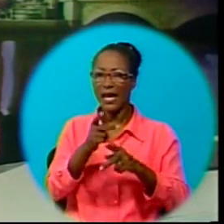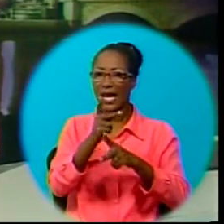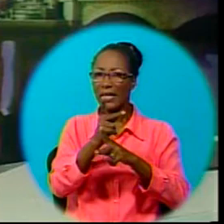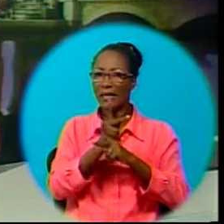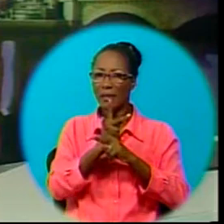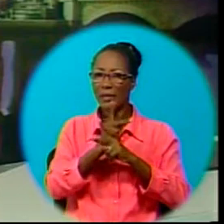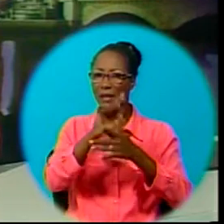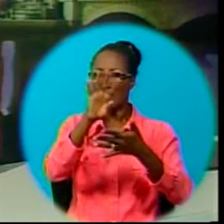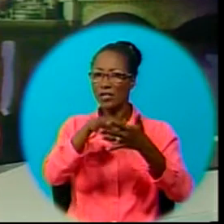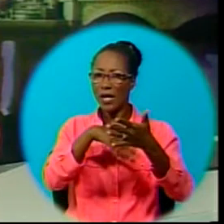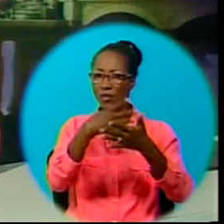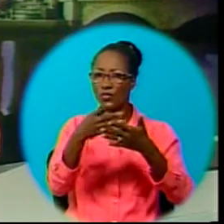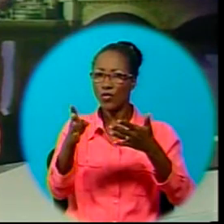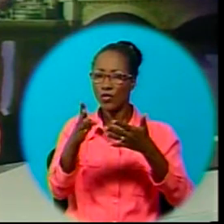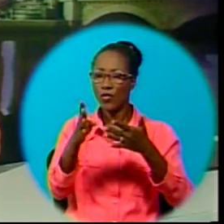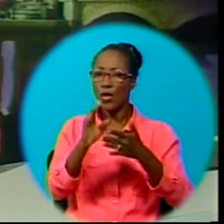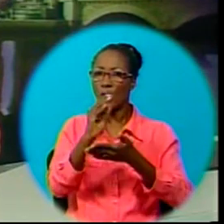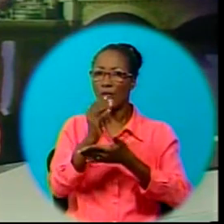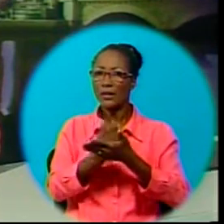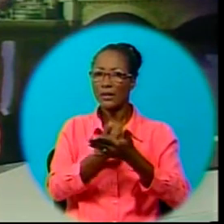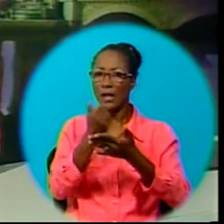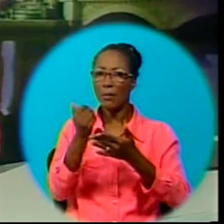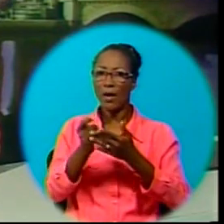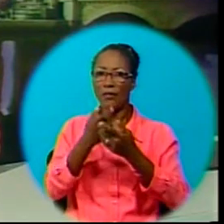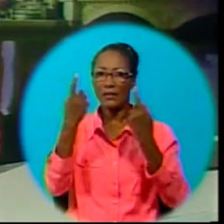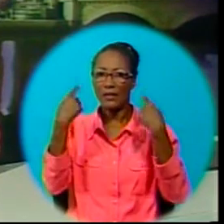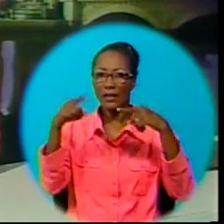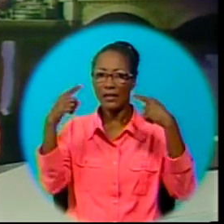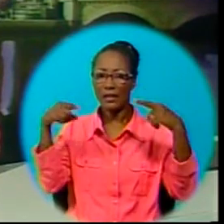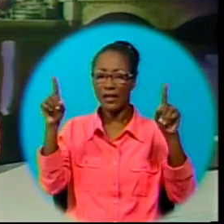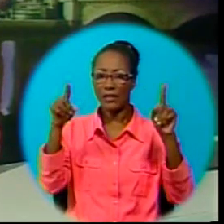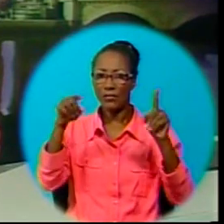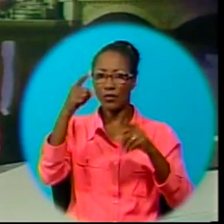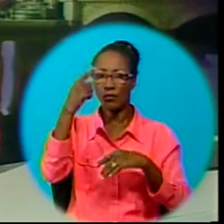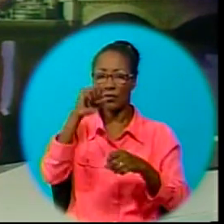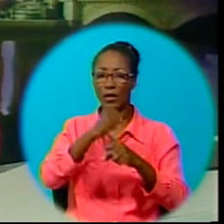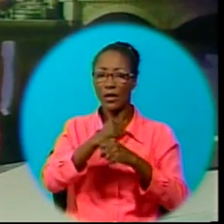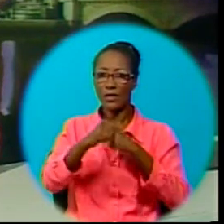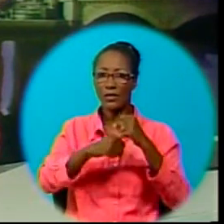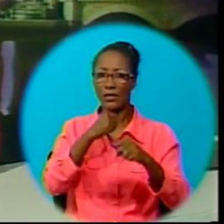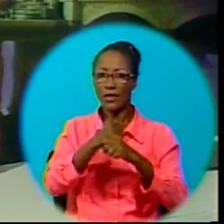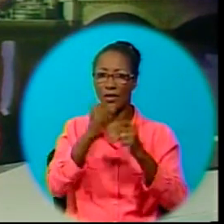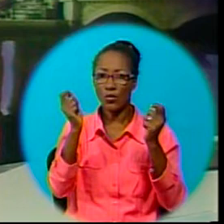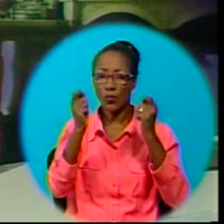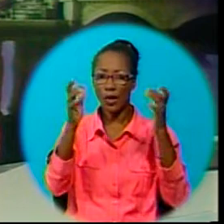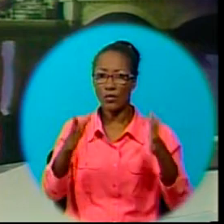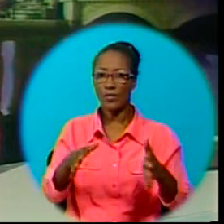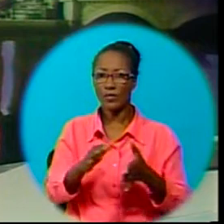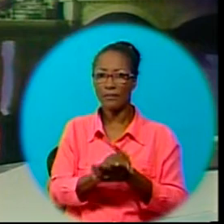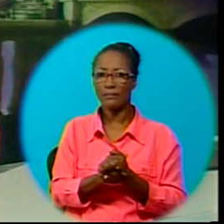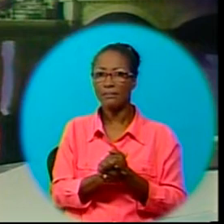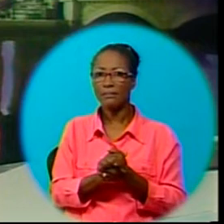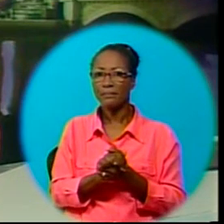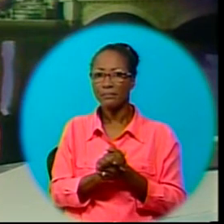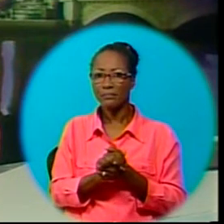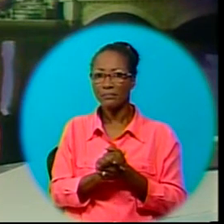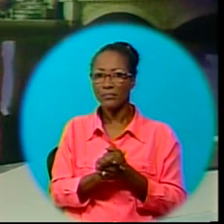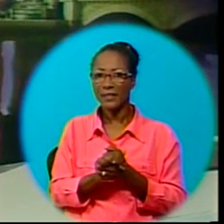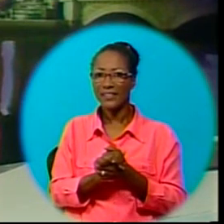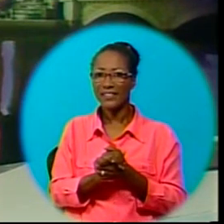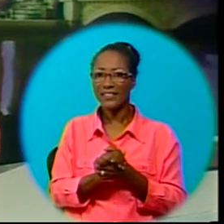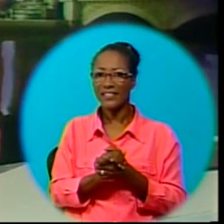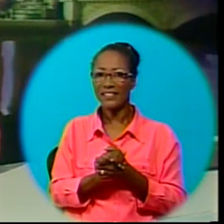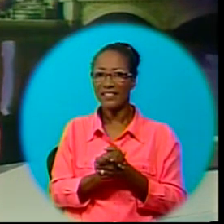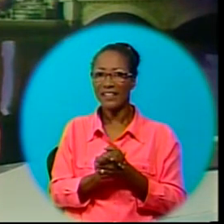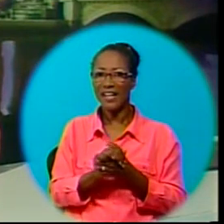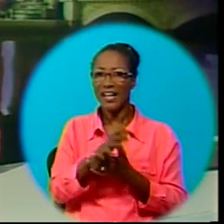keeping to schedule were some of the keys to success for this year's scholarship and exhibition winners. CBC News visited the homes of Sado